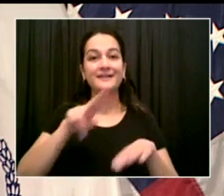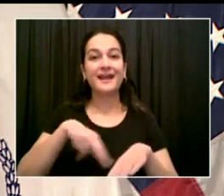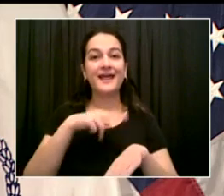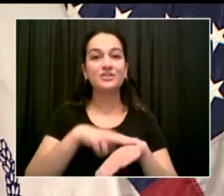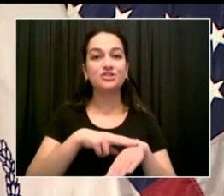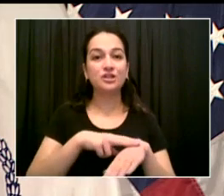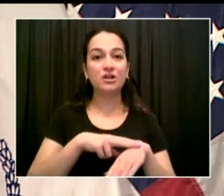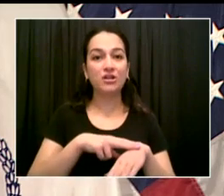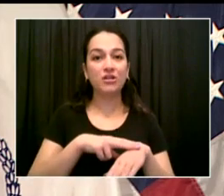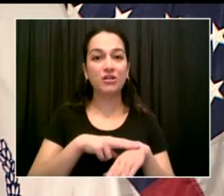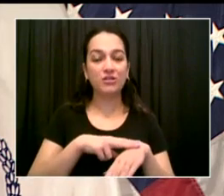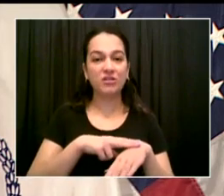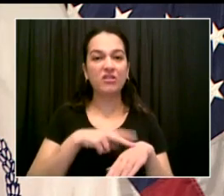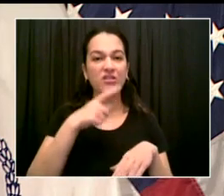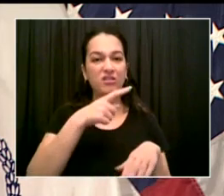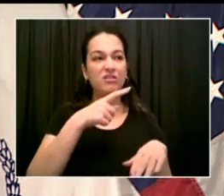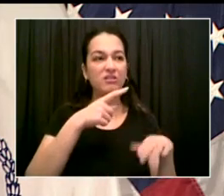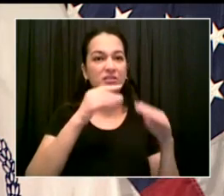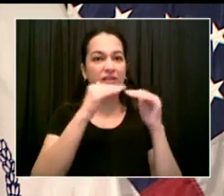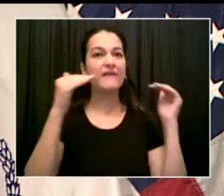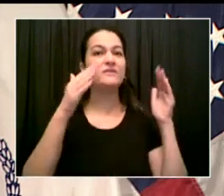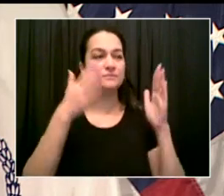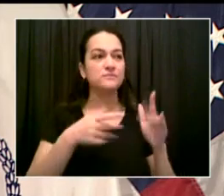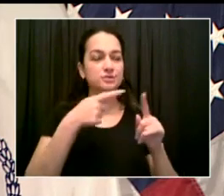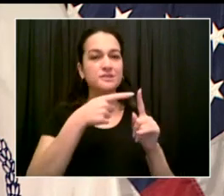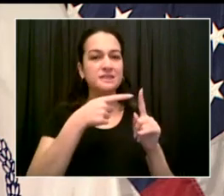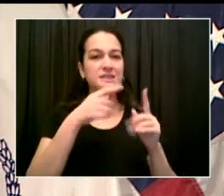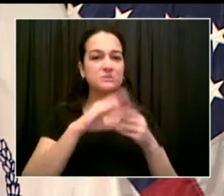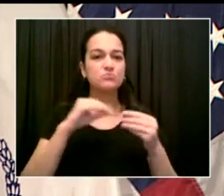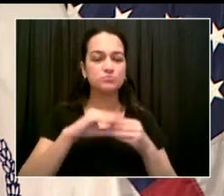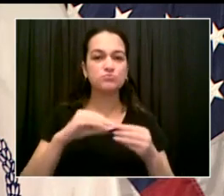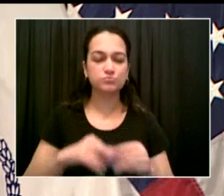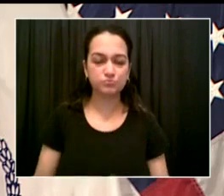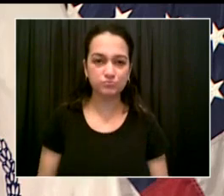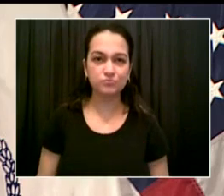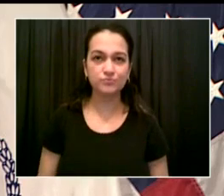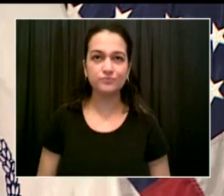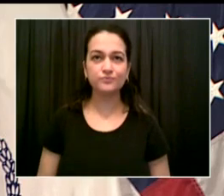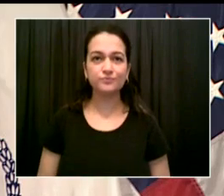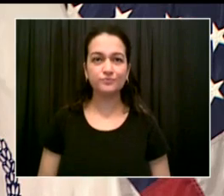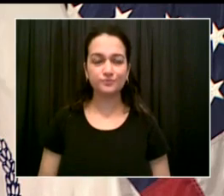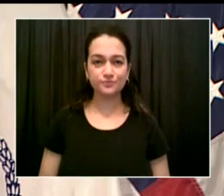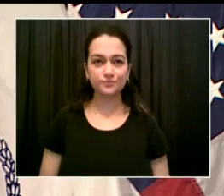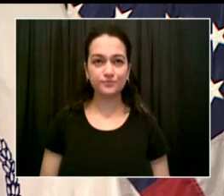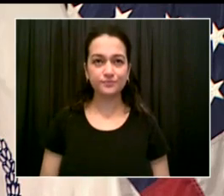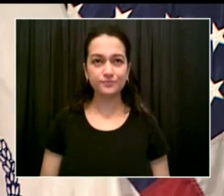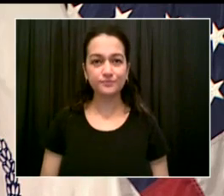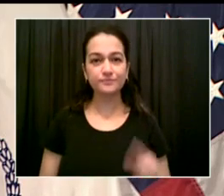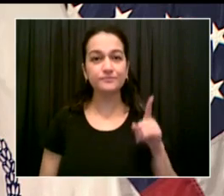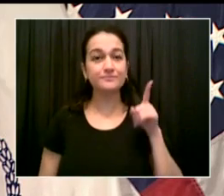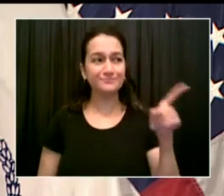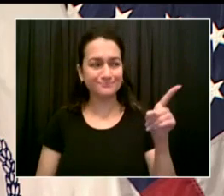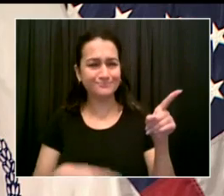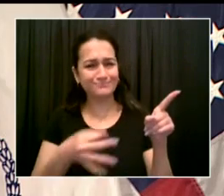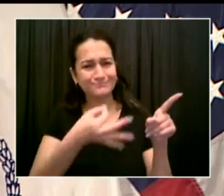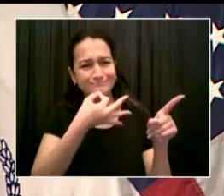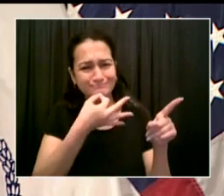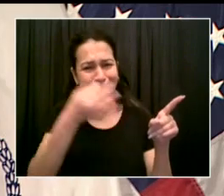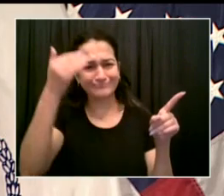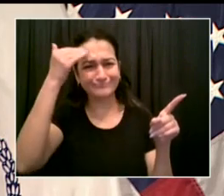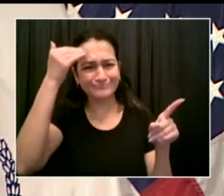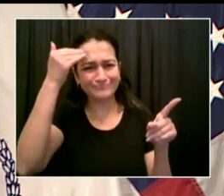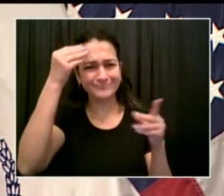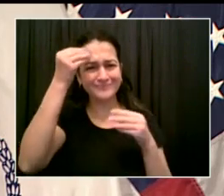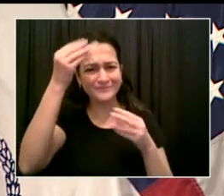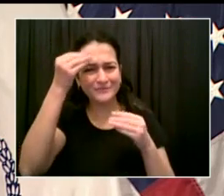it comes to what we have to do to understand healthcare and act on it and dispel the myths and do the things that will actually keep us all safe